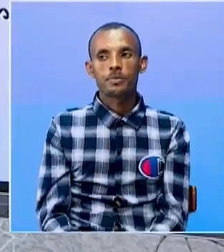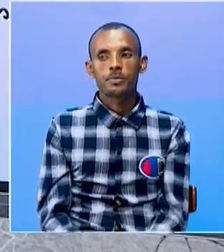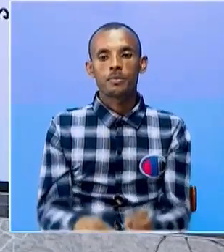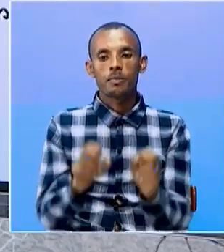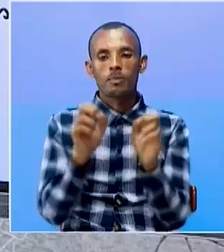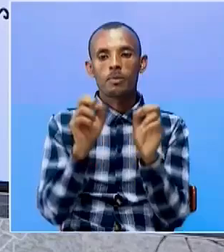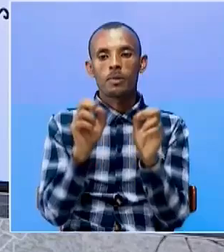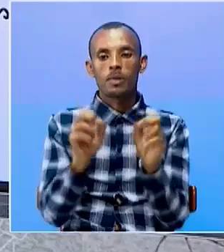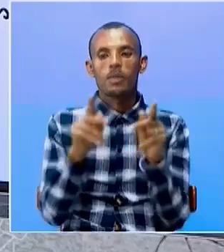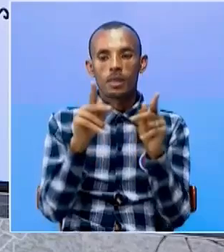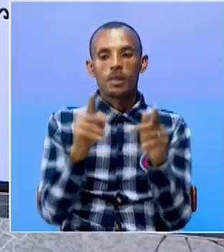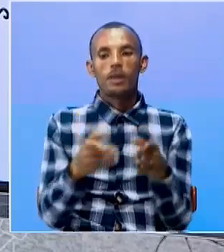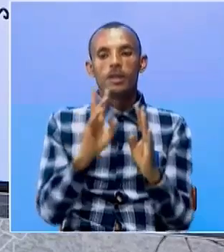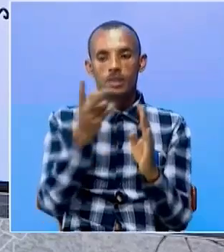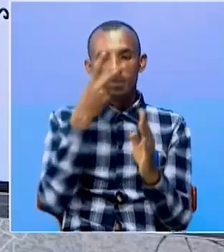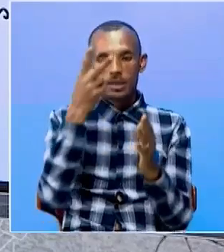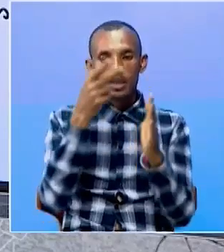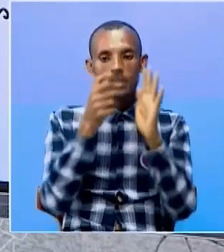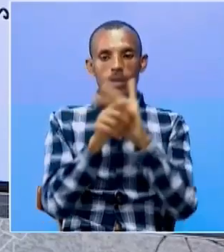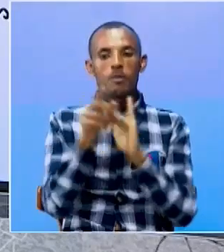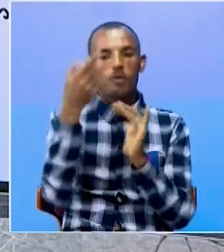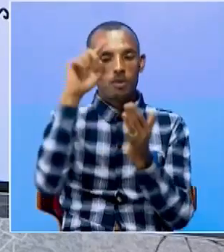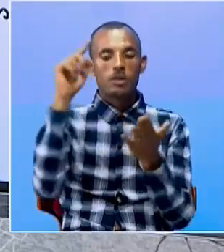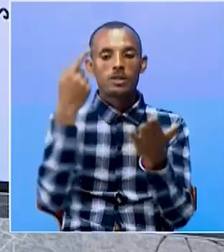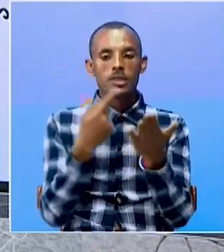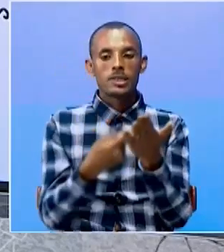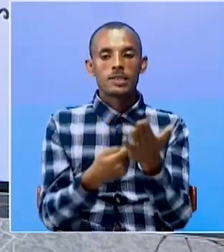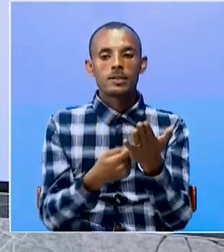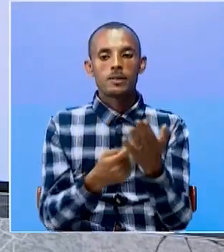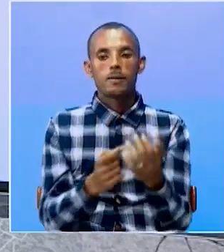Okay, let's see example for this one.